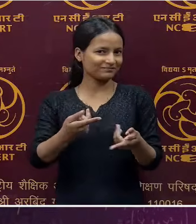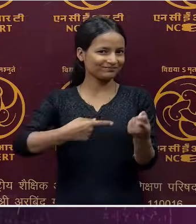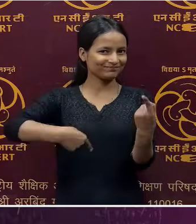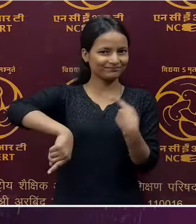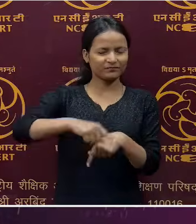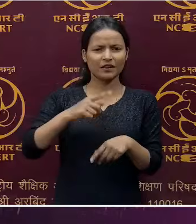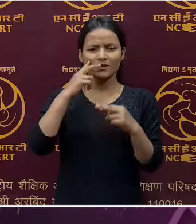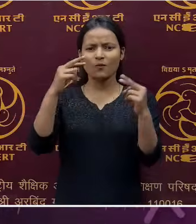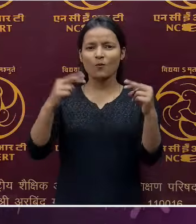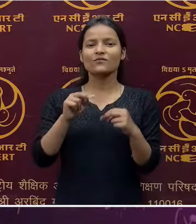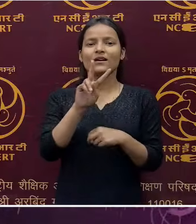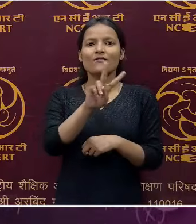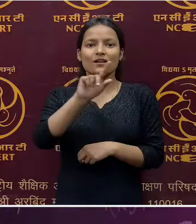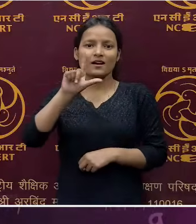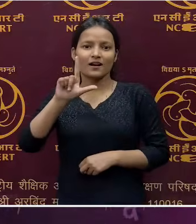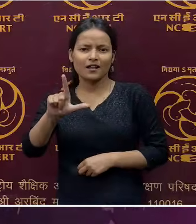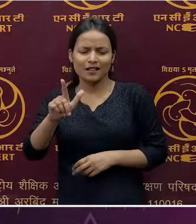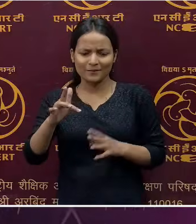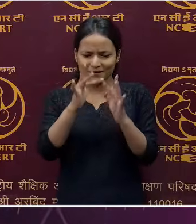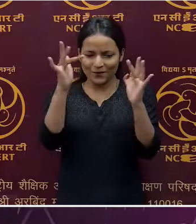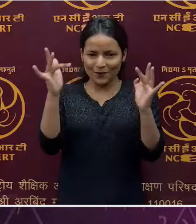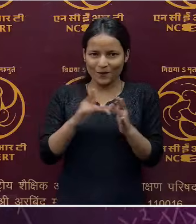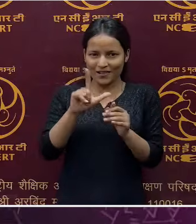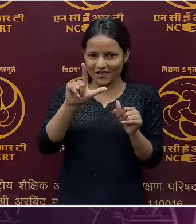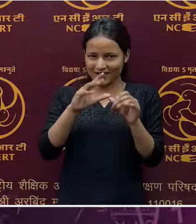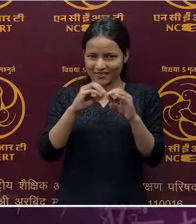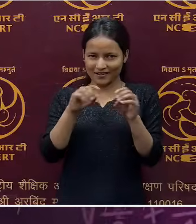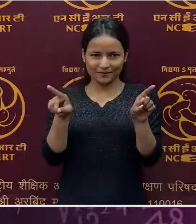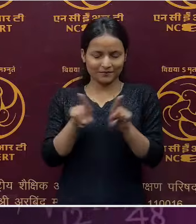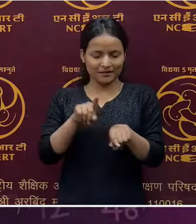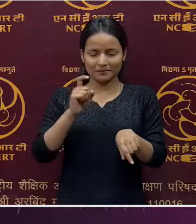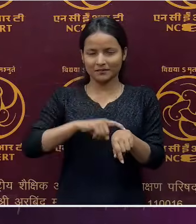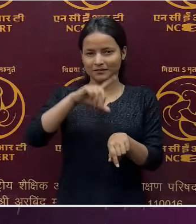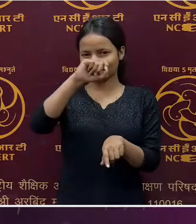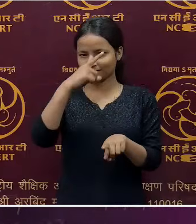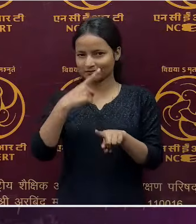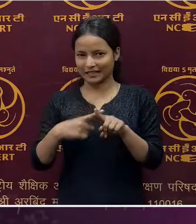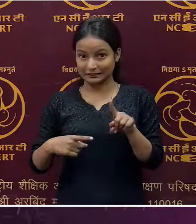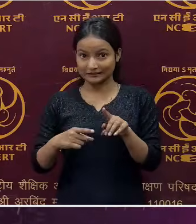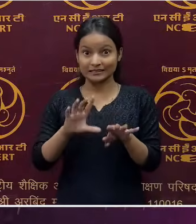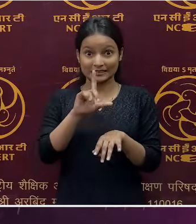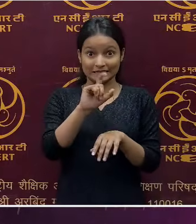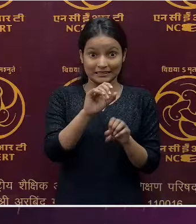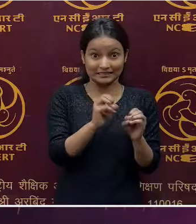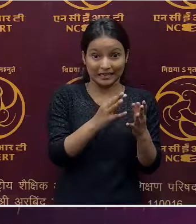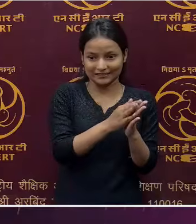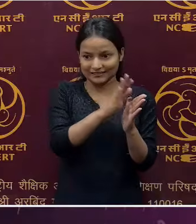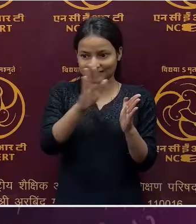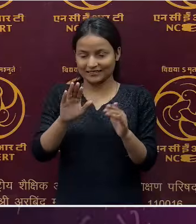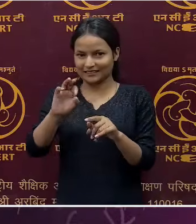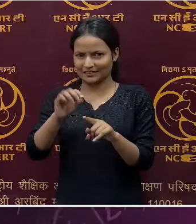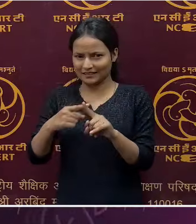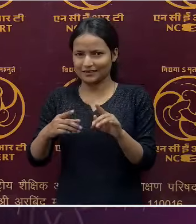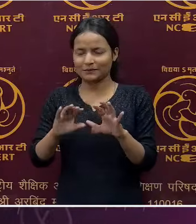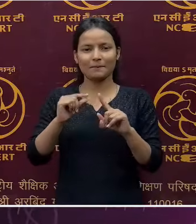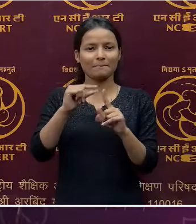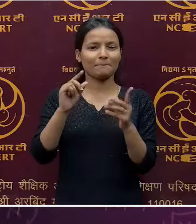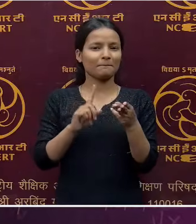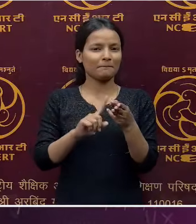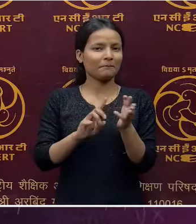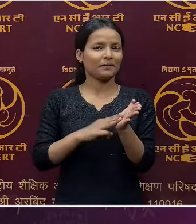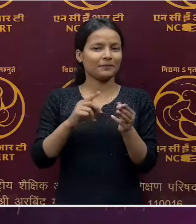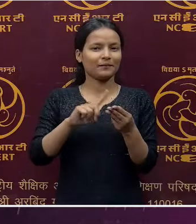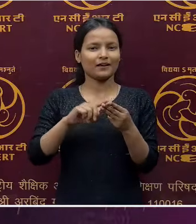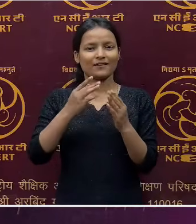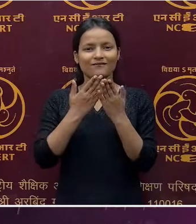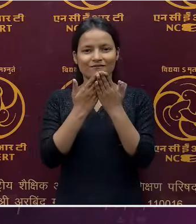about virtual labs. Yes, it's 10 a.m. in the clock now, and now it's time for the virtual lab session, which you're watching at PM eVidya channel number 6